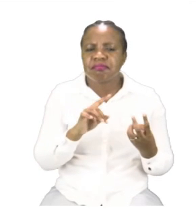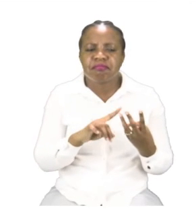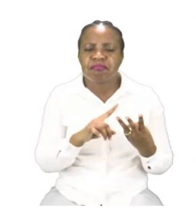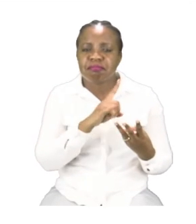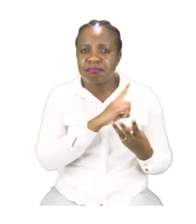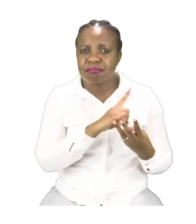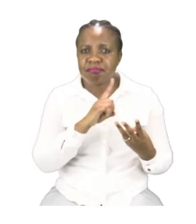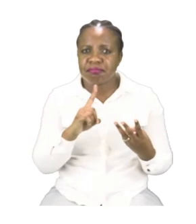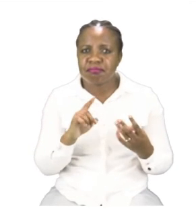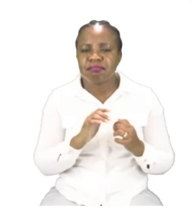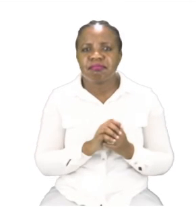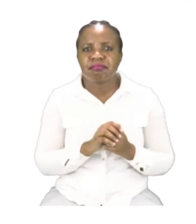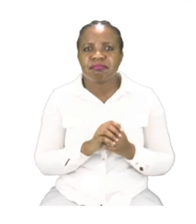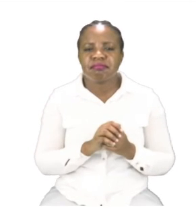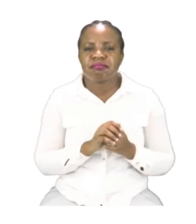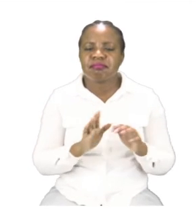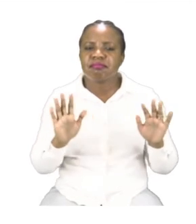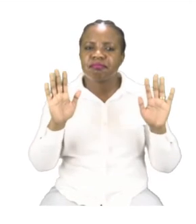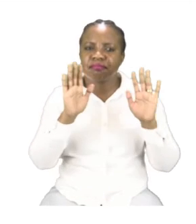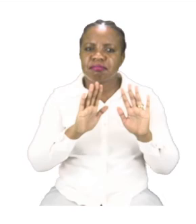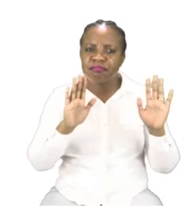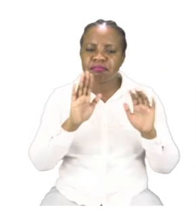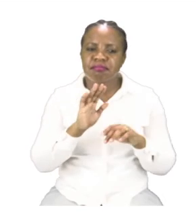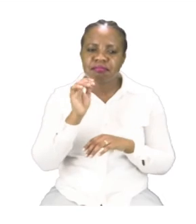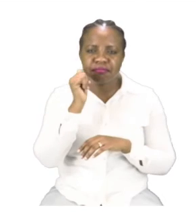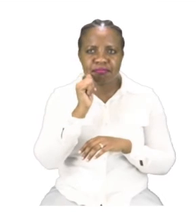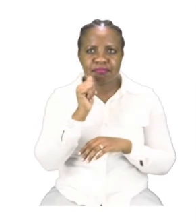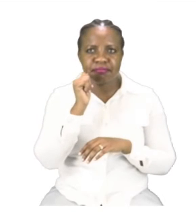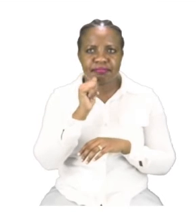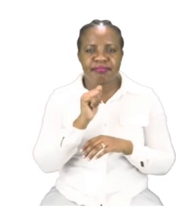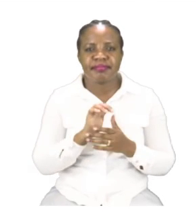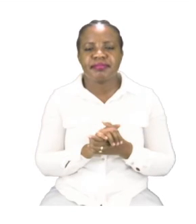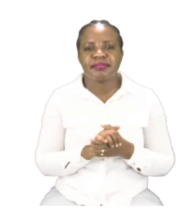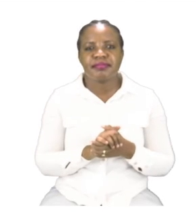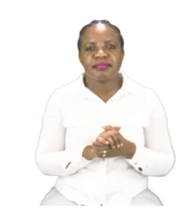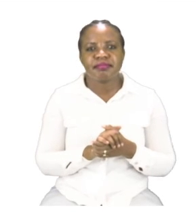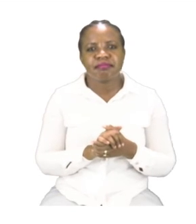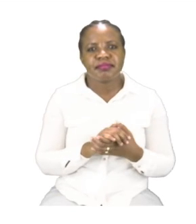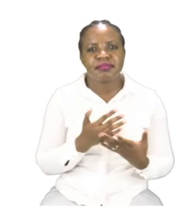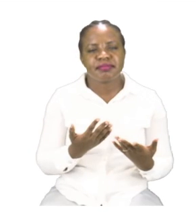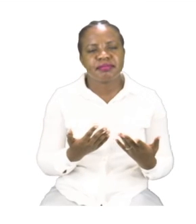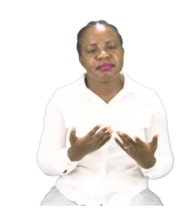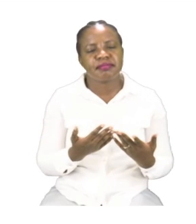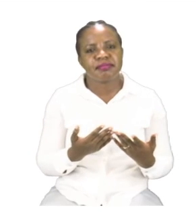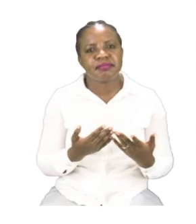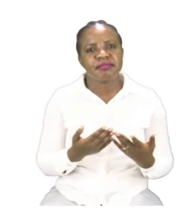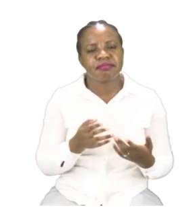11, you are going to use the color yellow. And if your answer